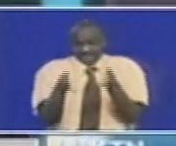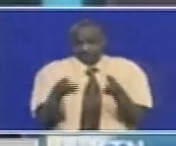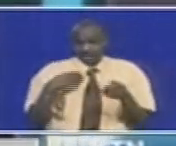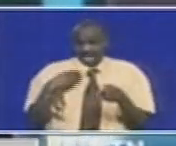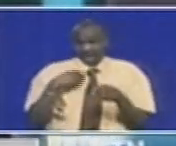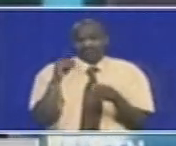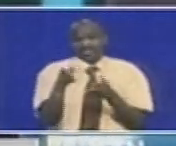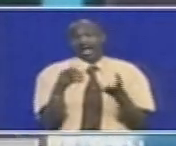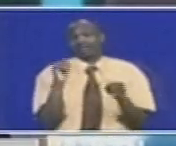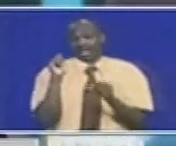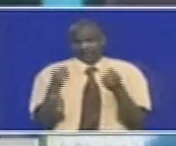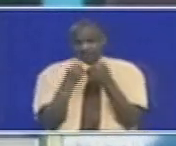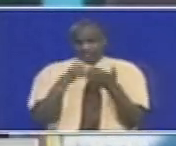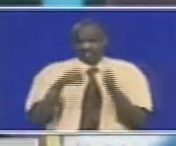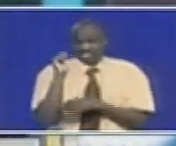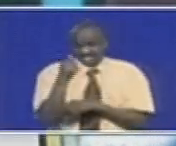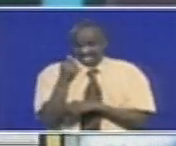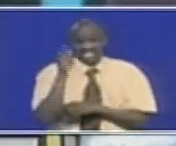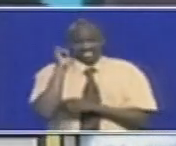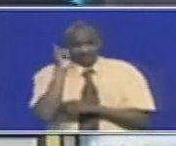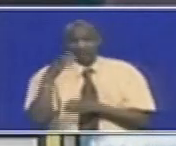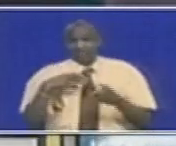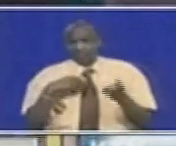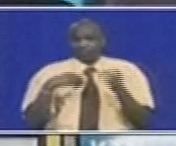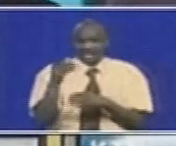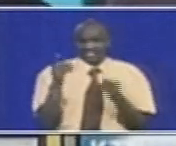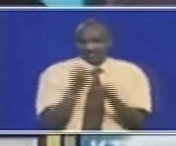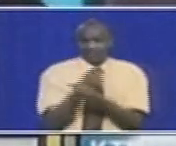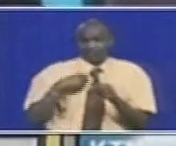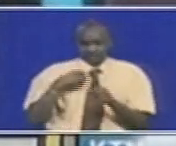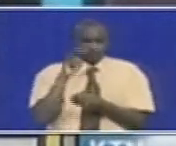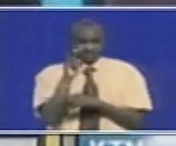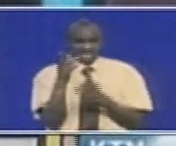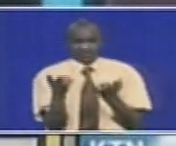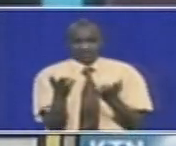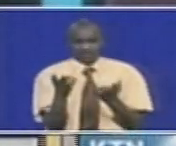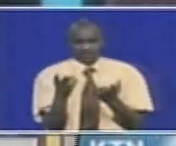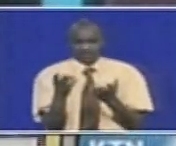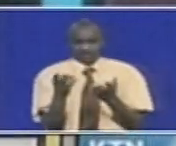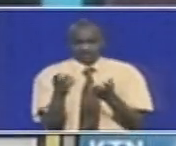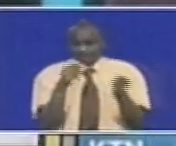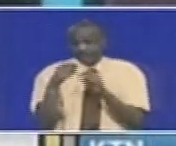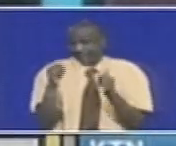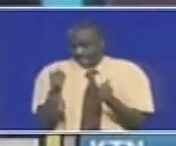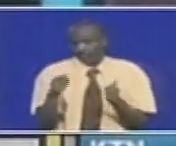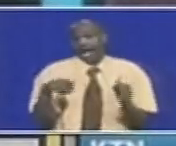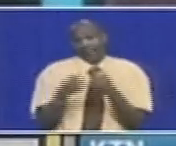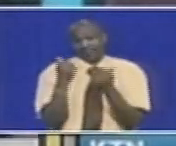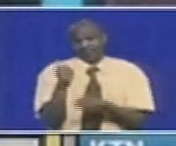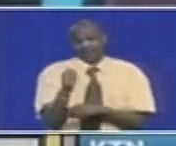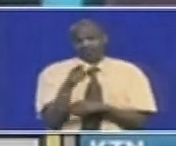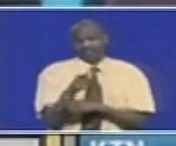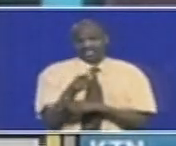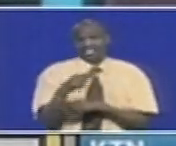inflation in Kenya today, because people have cell phones, people buy stuff, we should be able to measure it. We haven't done it yet, we're not yet there to do it.